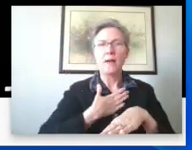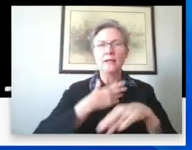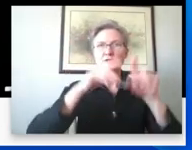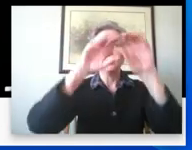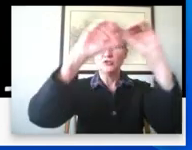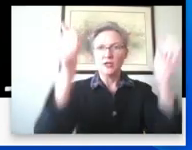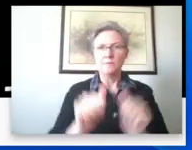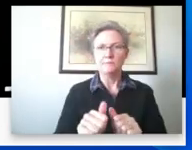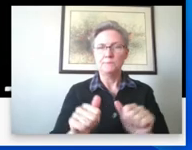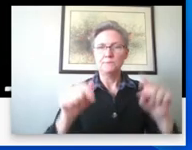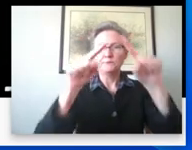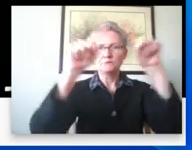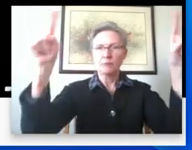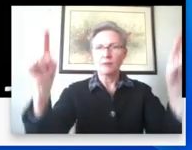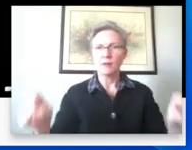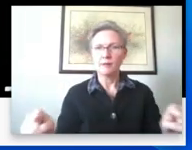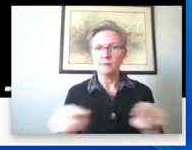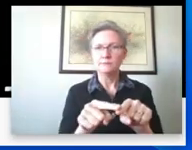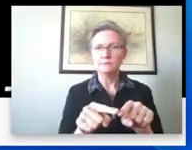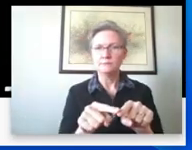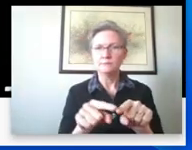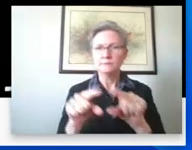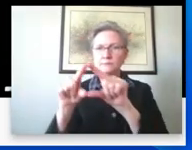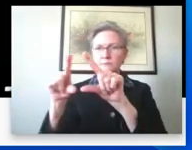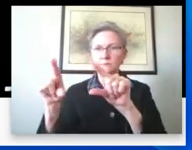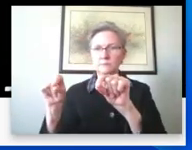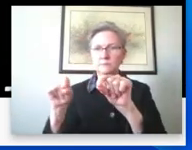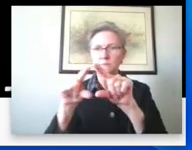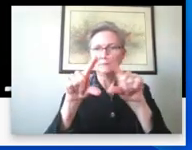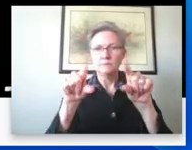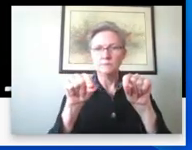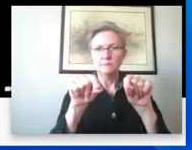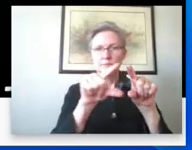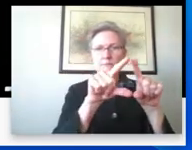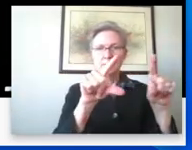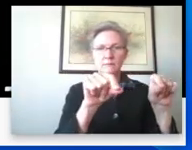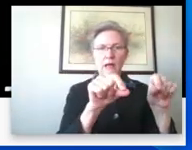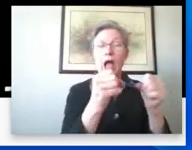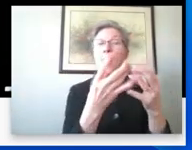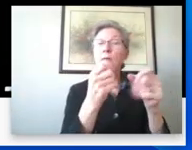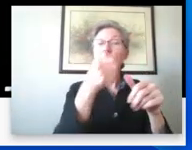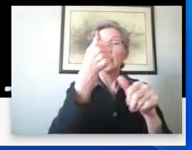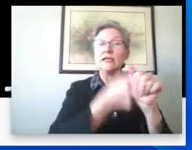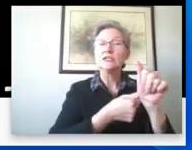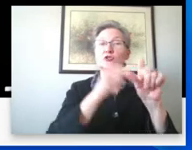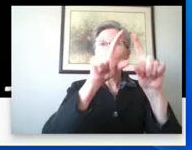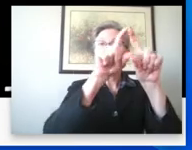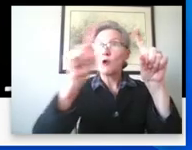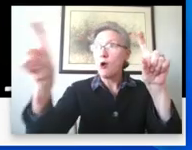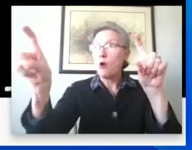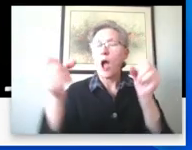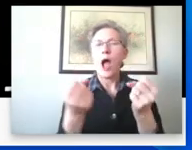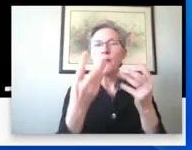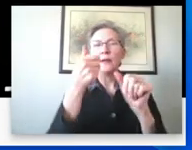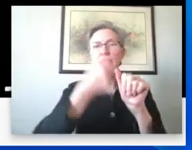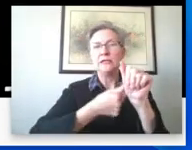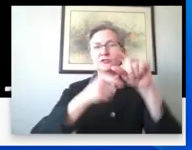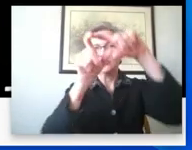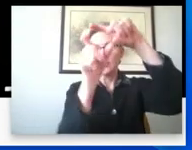shape. And then how many are in each row and how many are in each